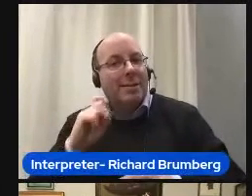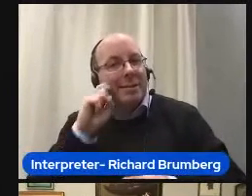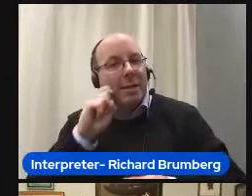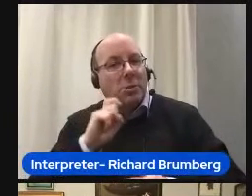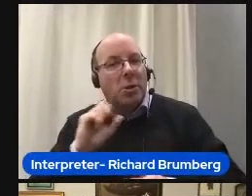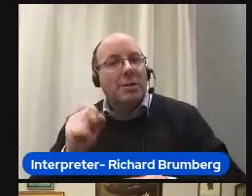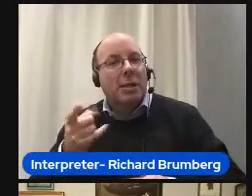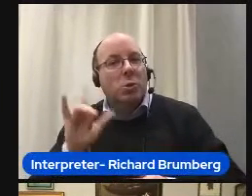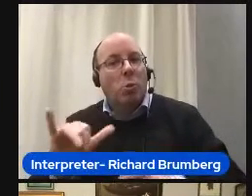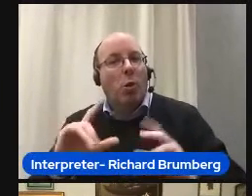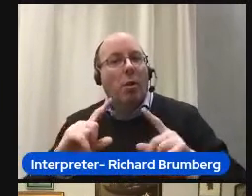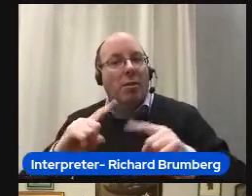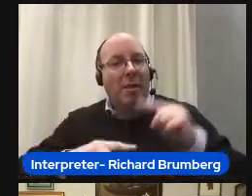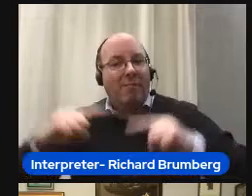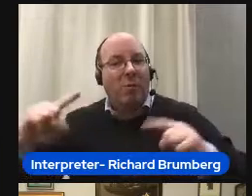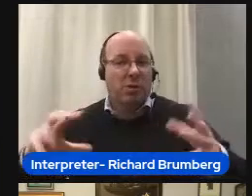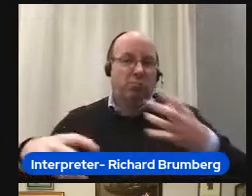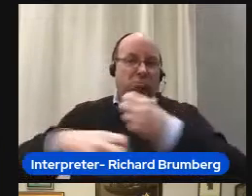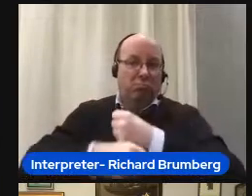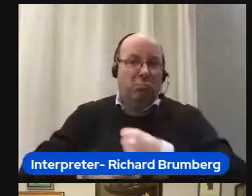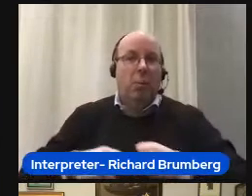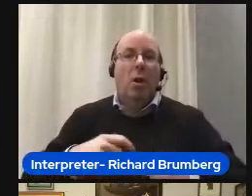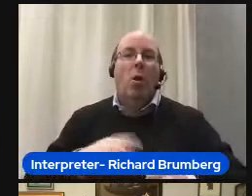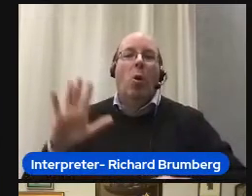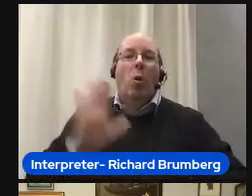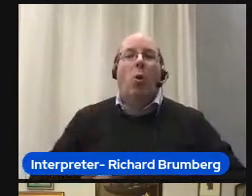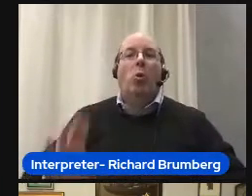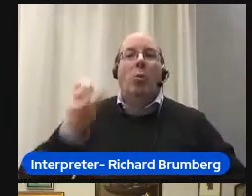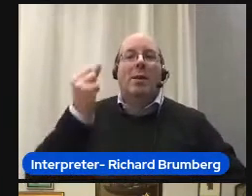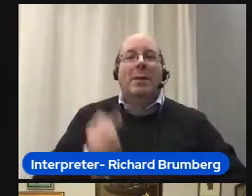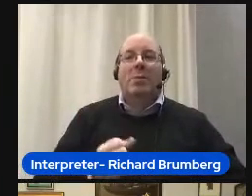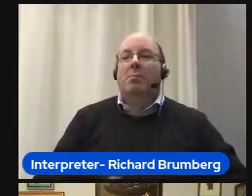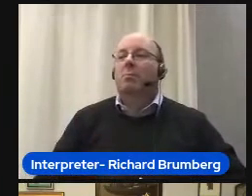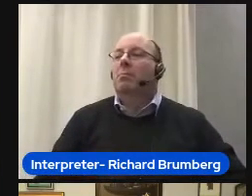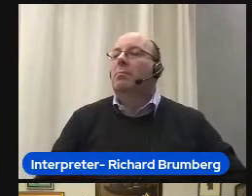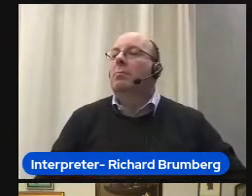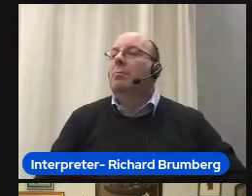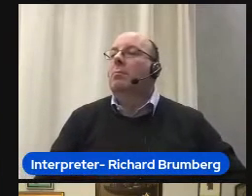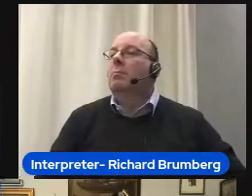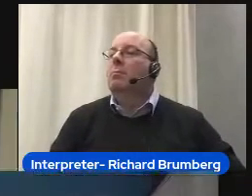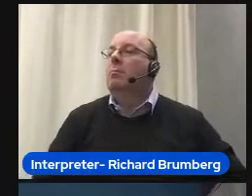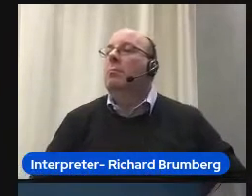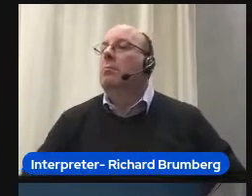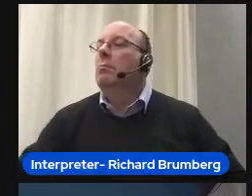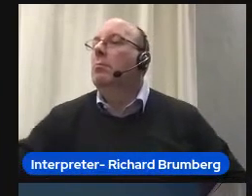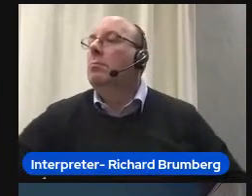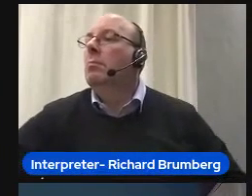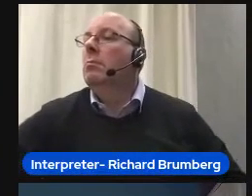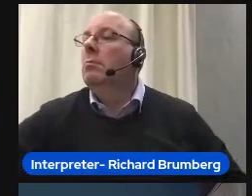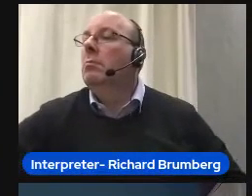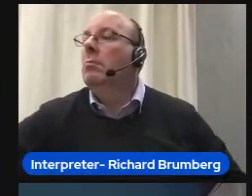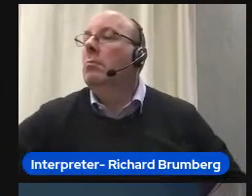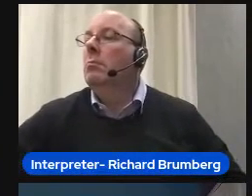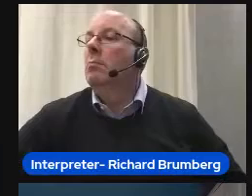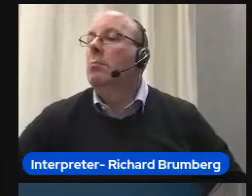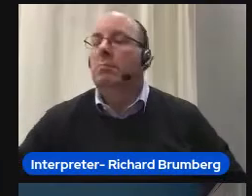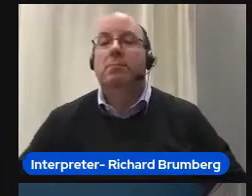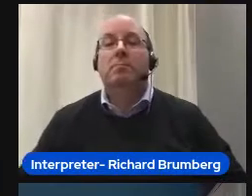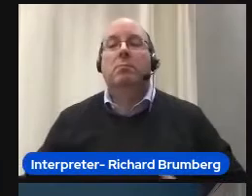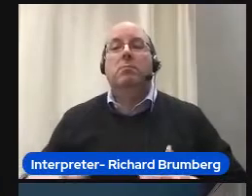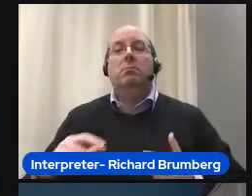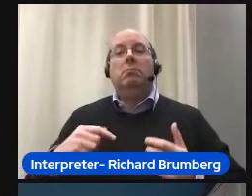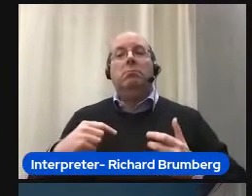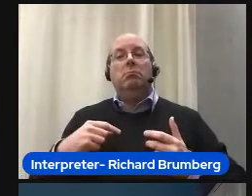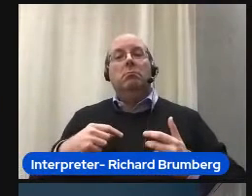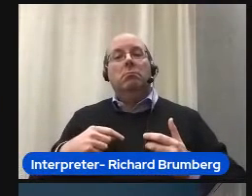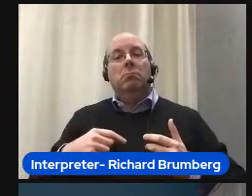affirmation and empowerment across the South. Billy? All right, thank you. It's an honor to be here with this